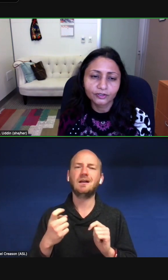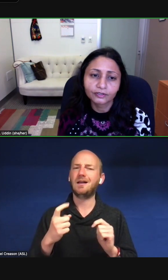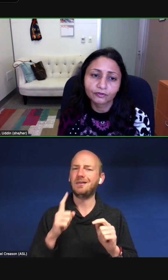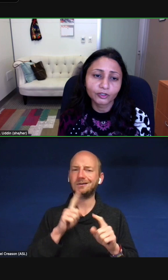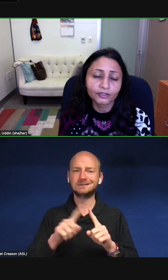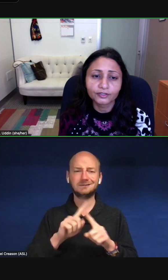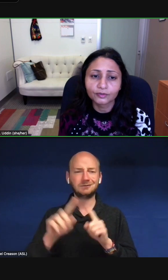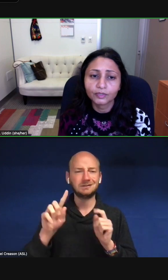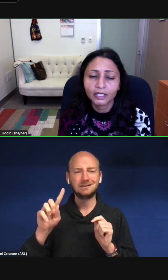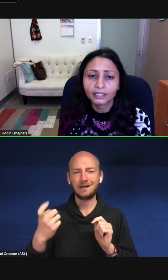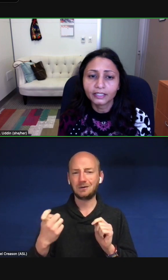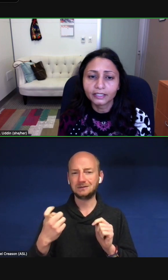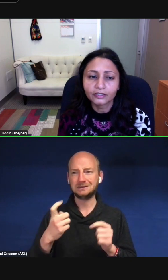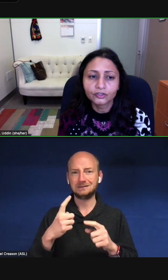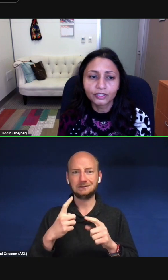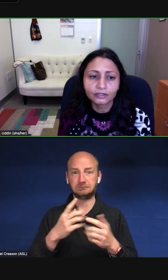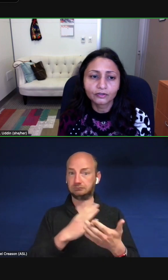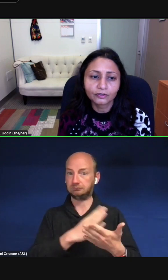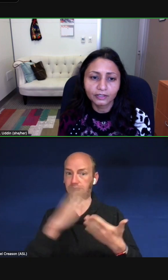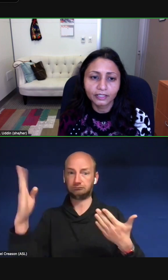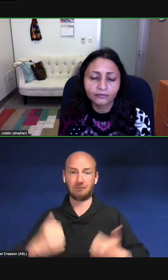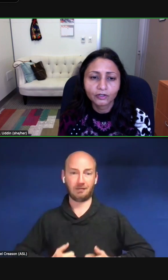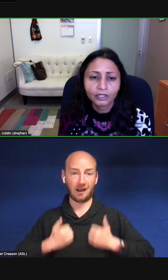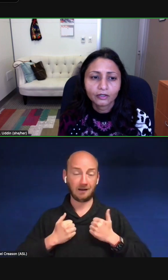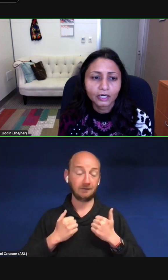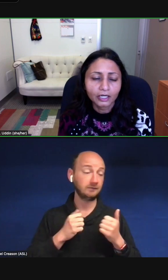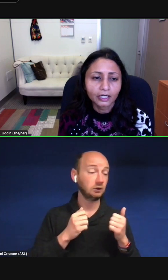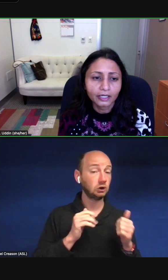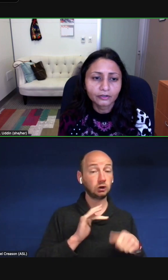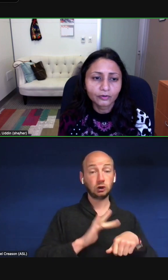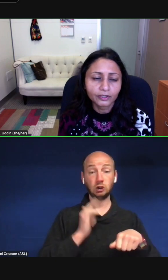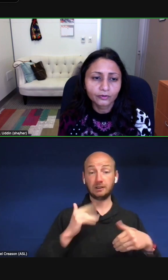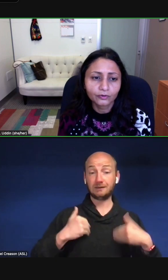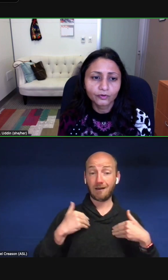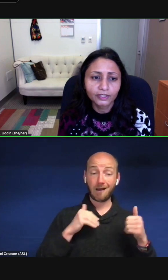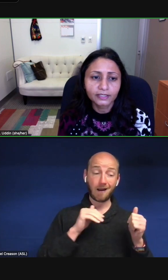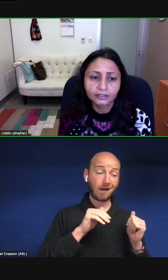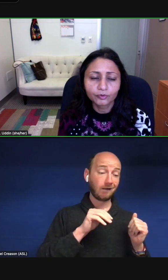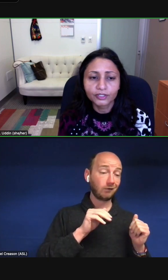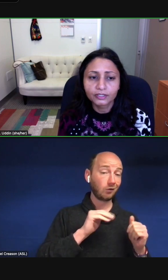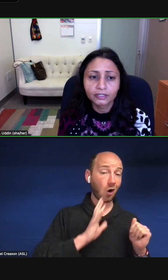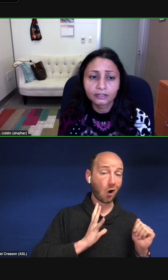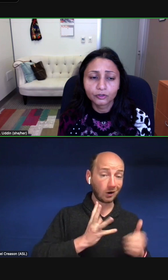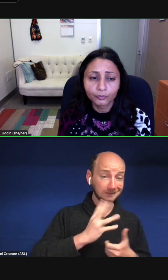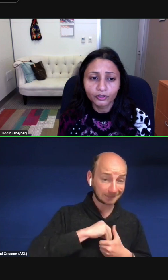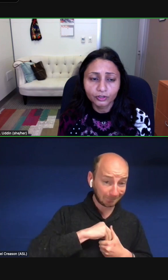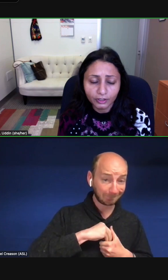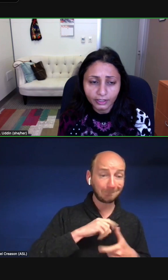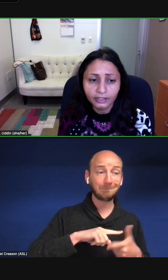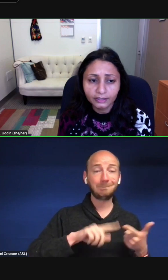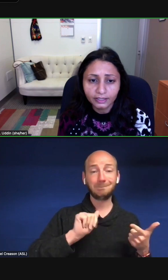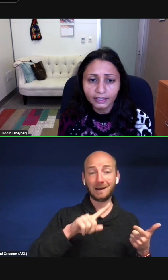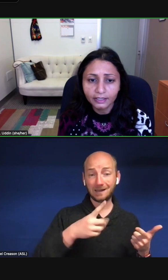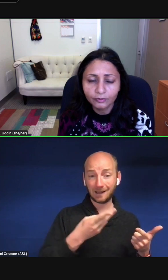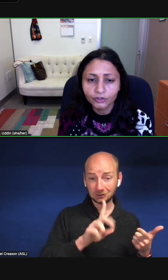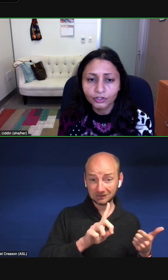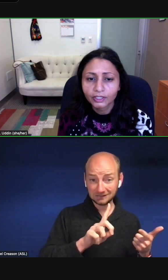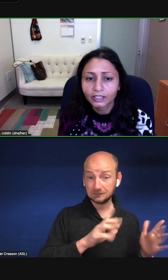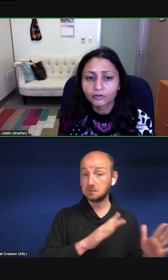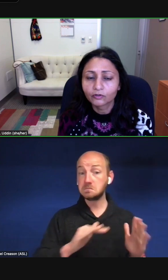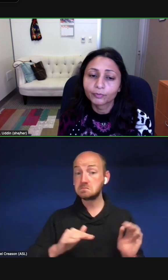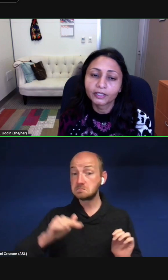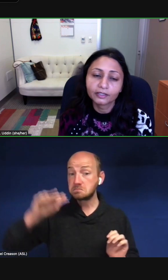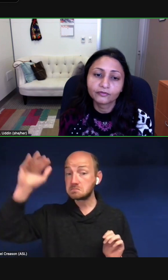flexibility, starting from autism and ADHD in early life, and going through things like depression and anxiety,